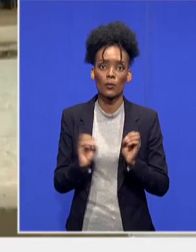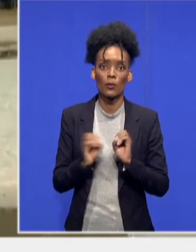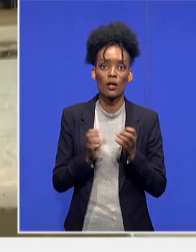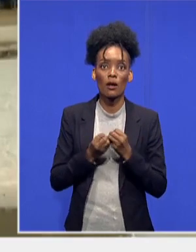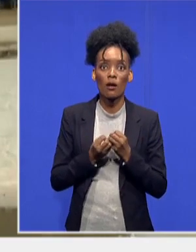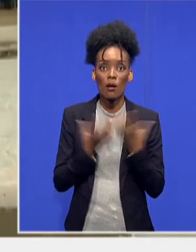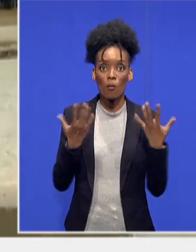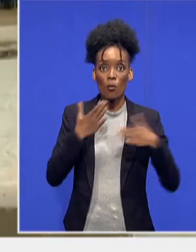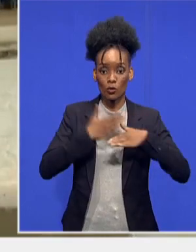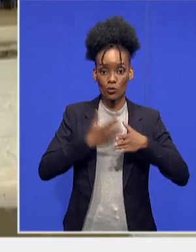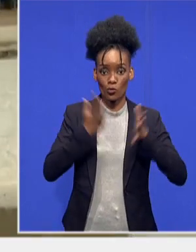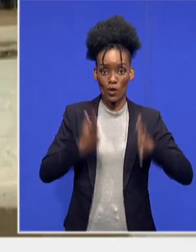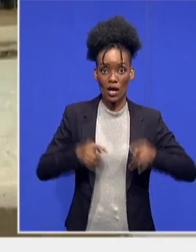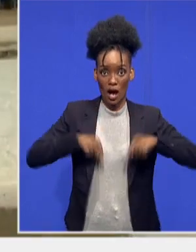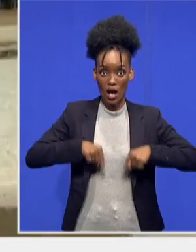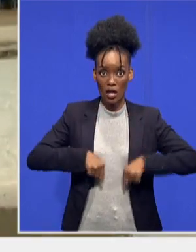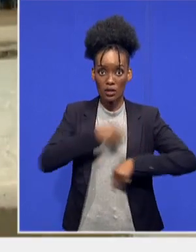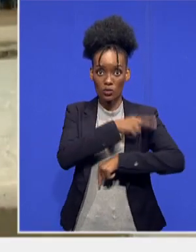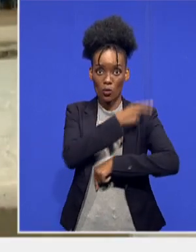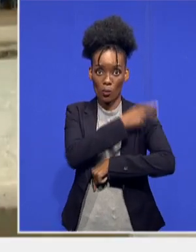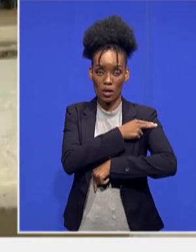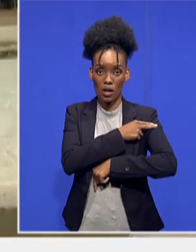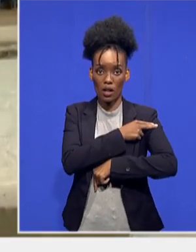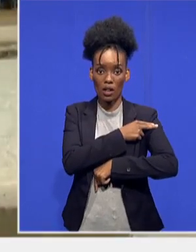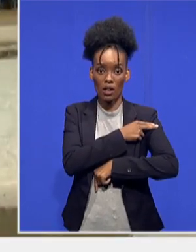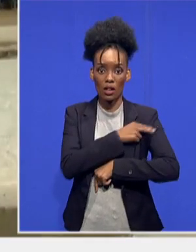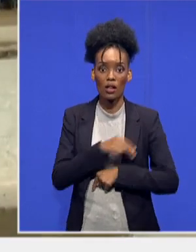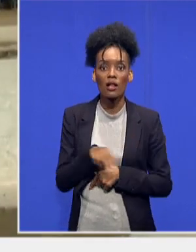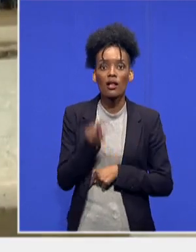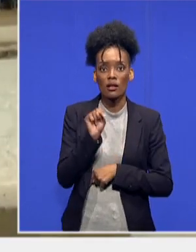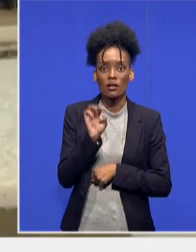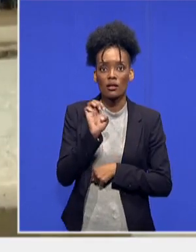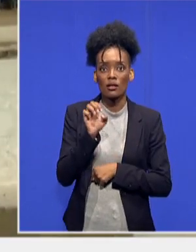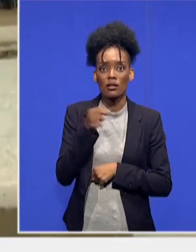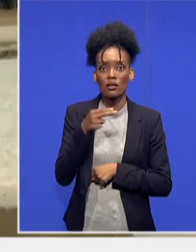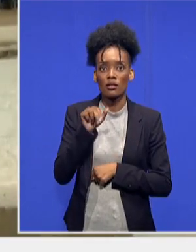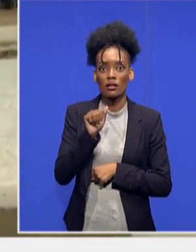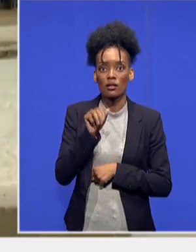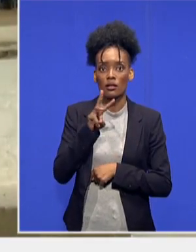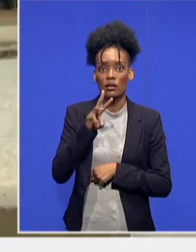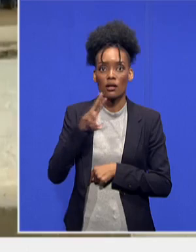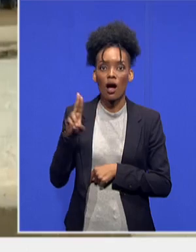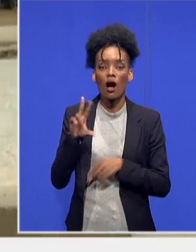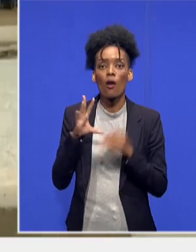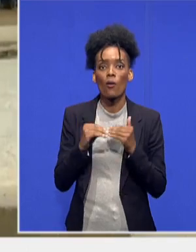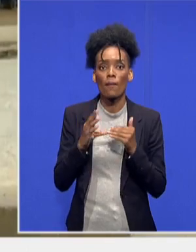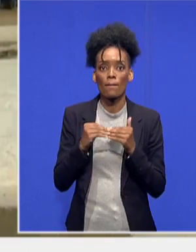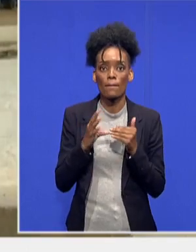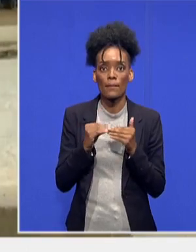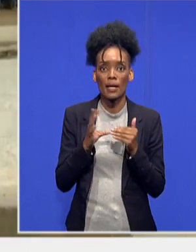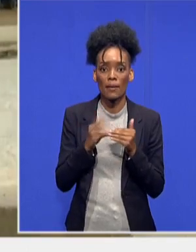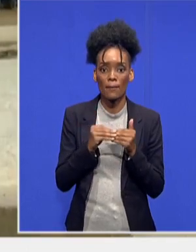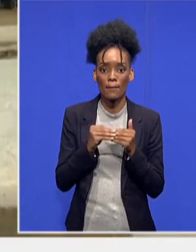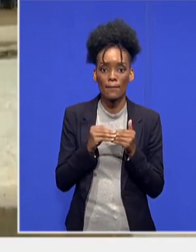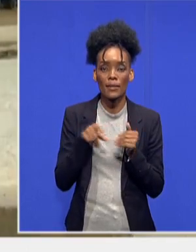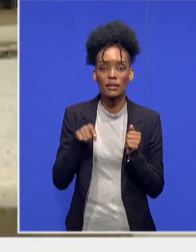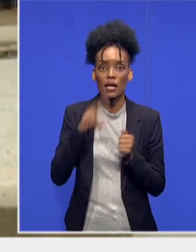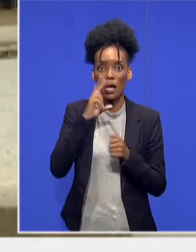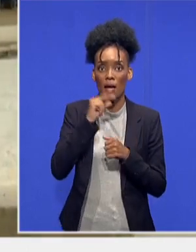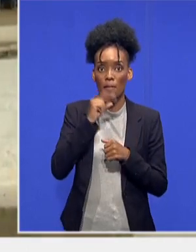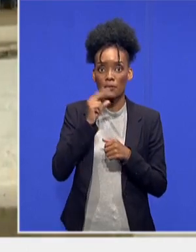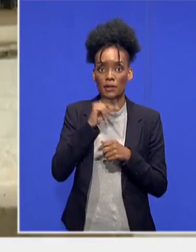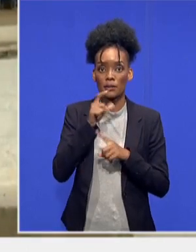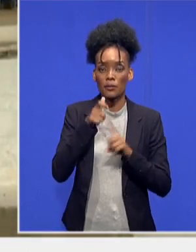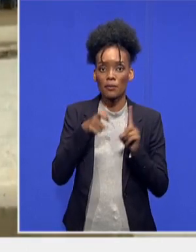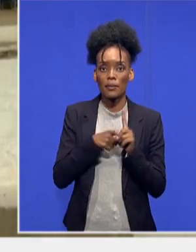at this hospital are NEHAWU affiliated members, and the spokesperson of the